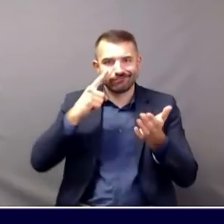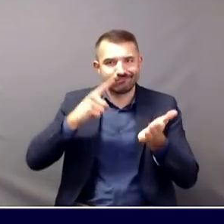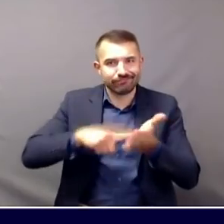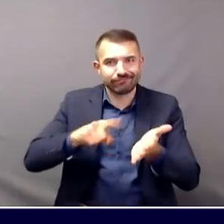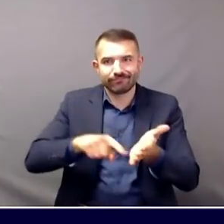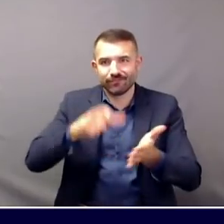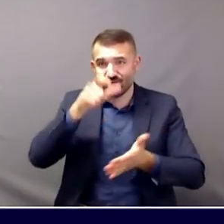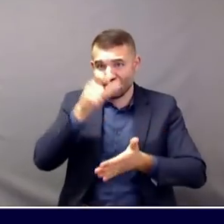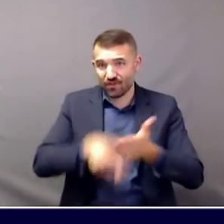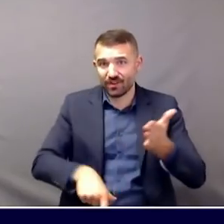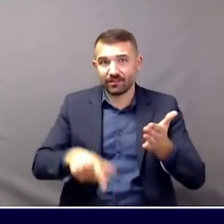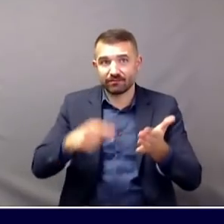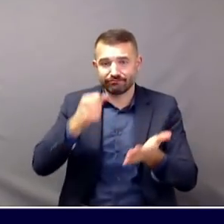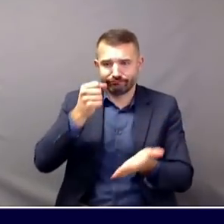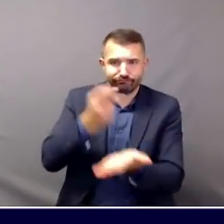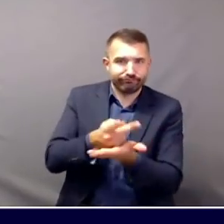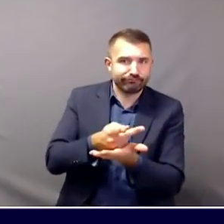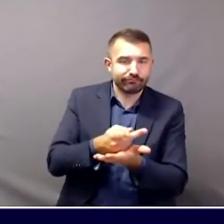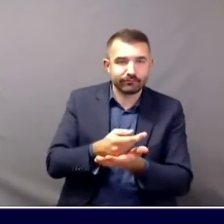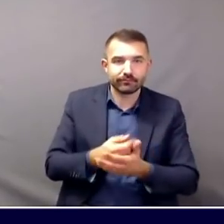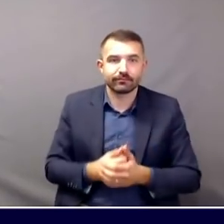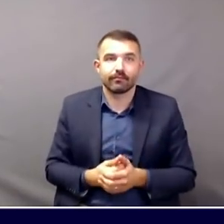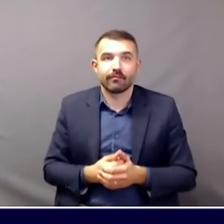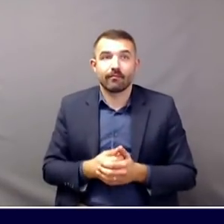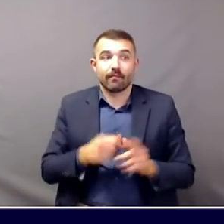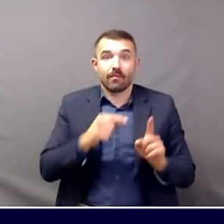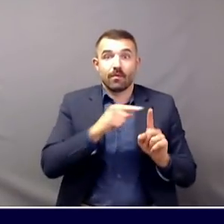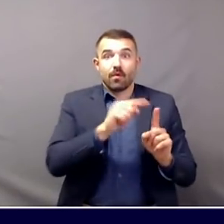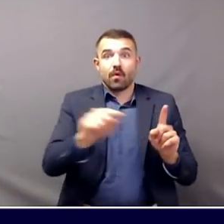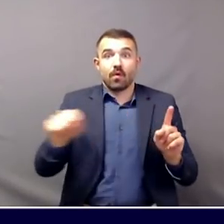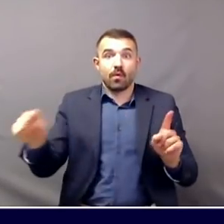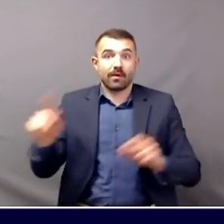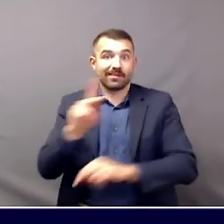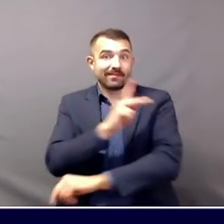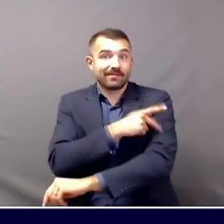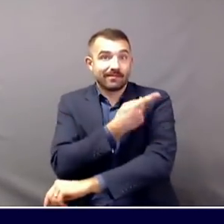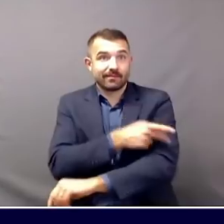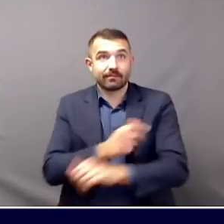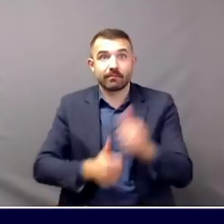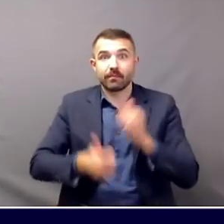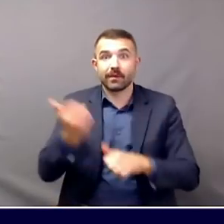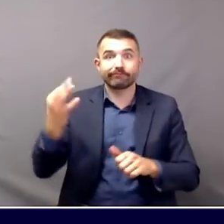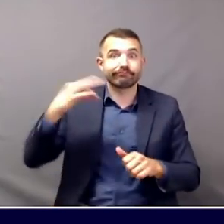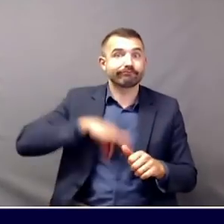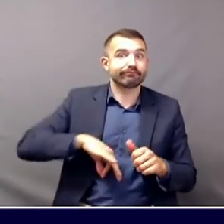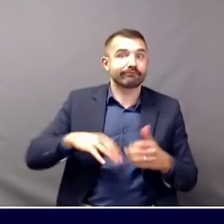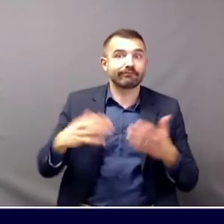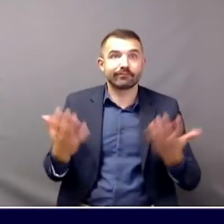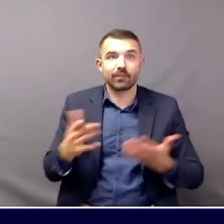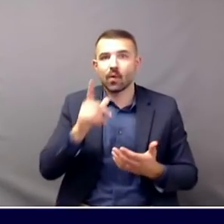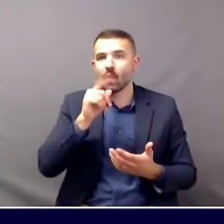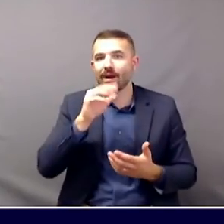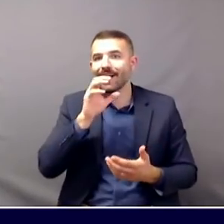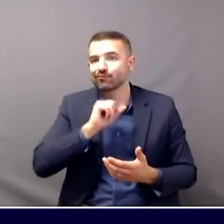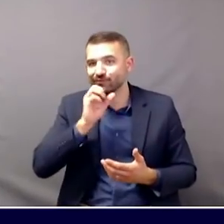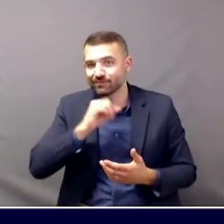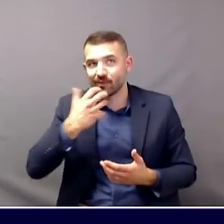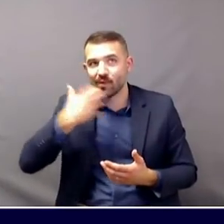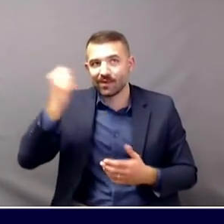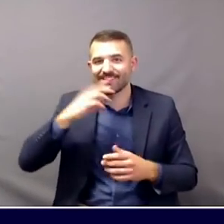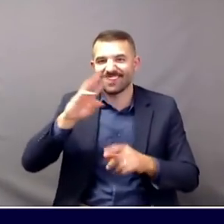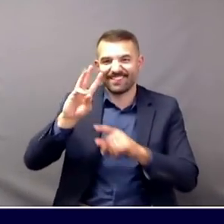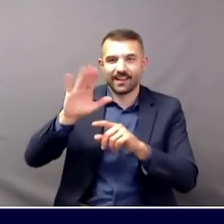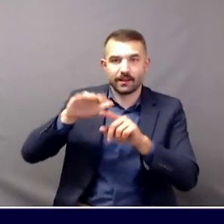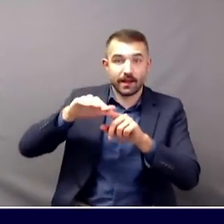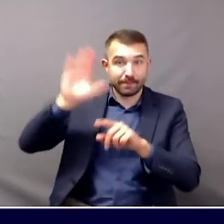rather, the patients in whom the drug seemed to have the most benefit were those who were over the age of 65 or